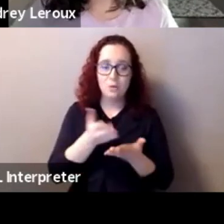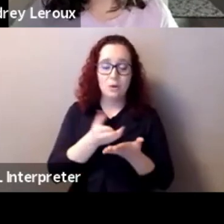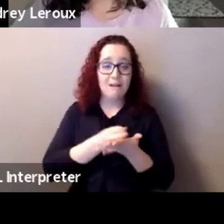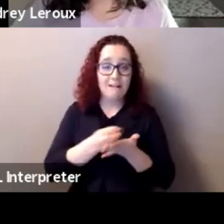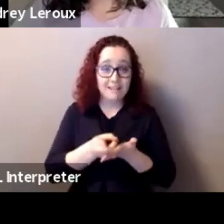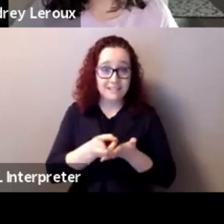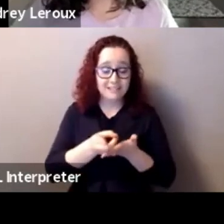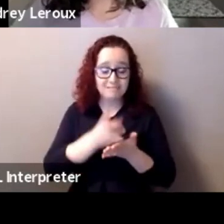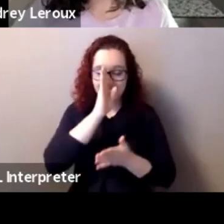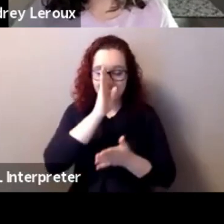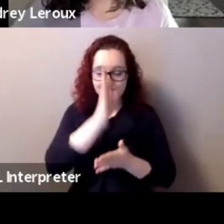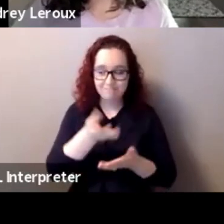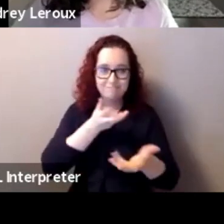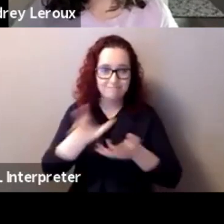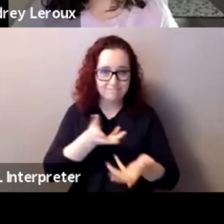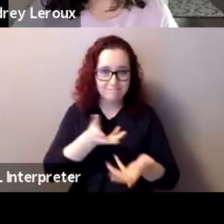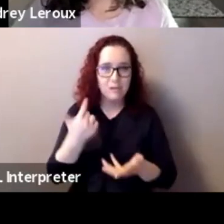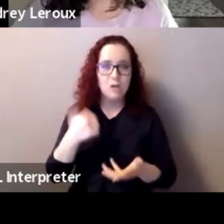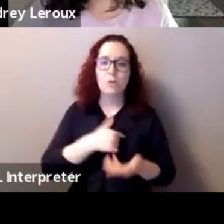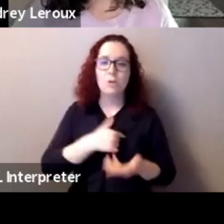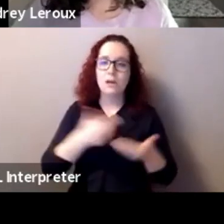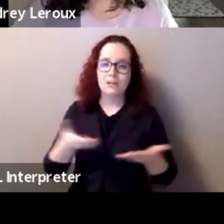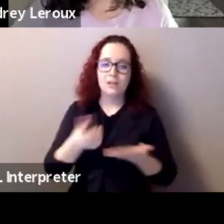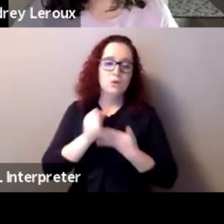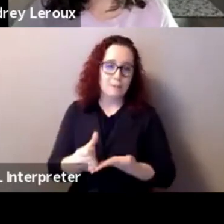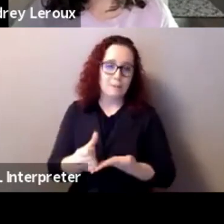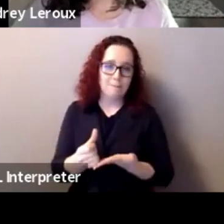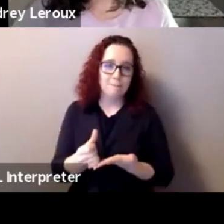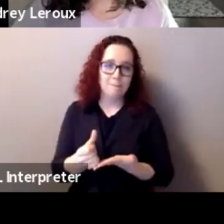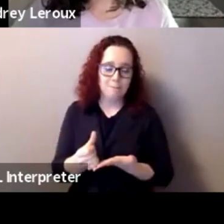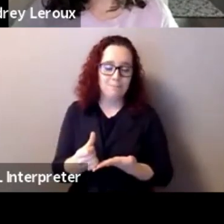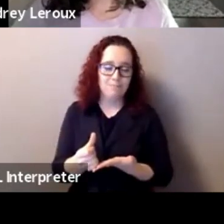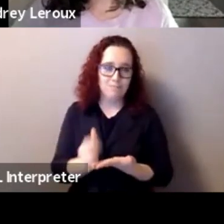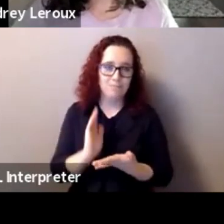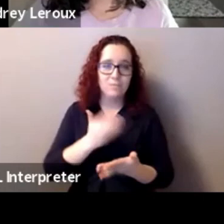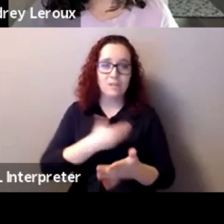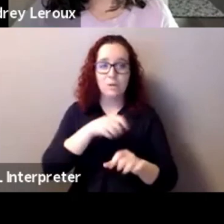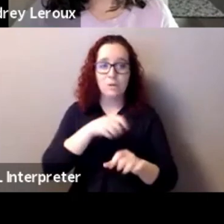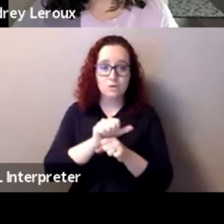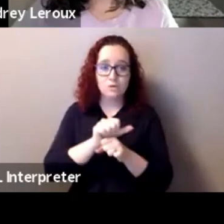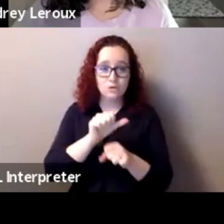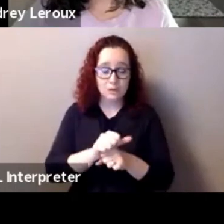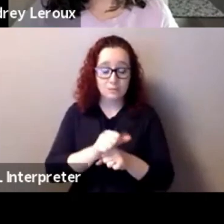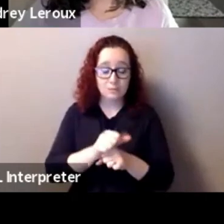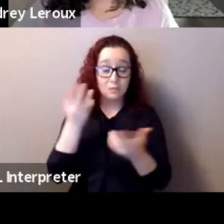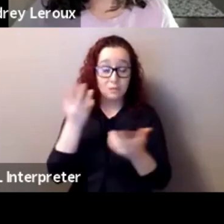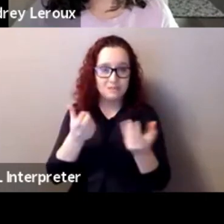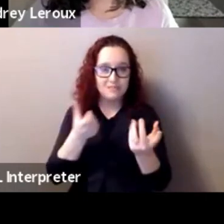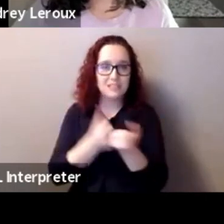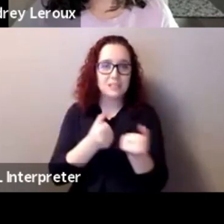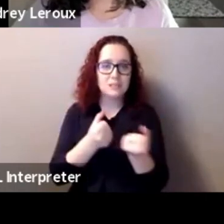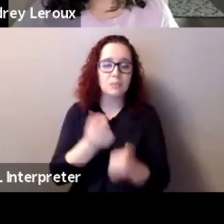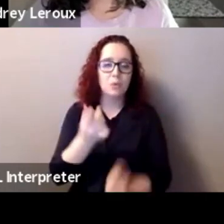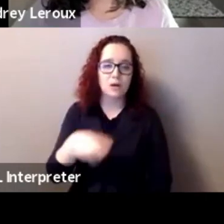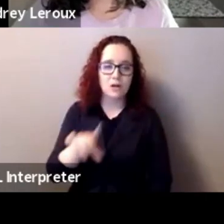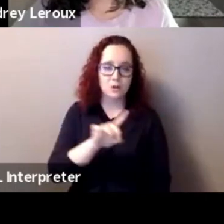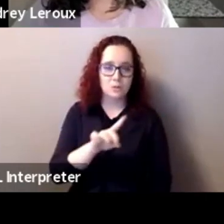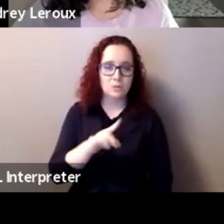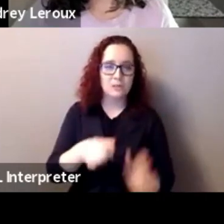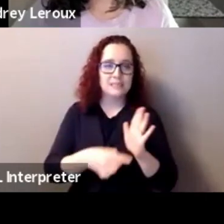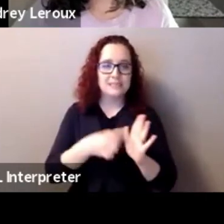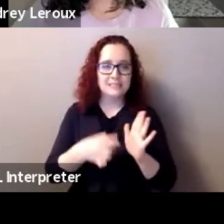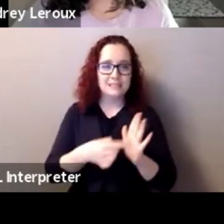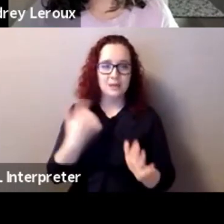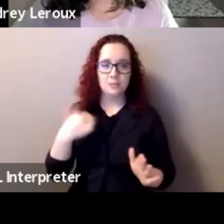We're all here to help you. It's, our jobs are to support you. I mean, I think sometimes we're seen as,